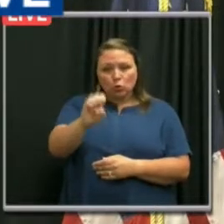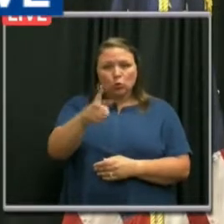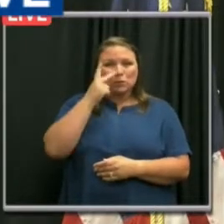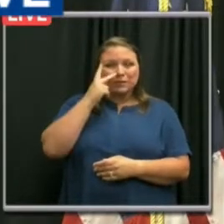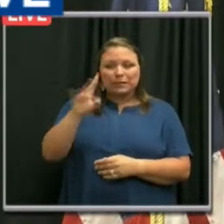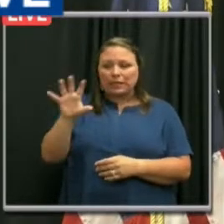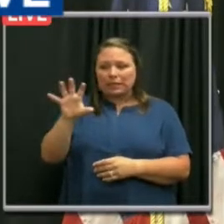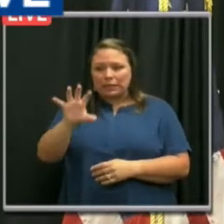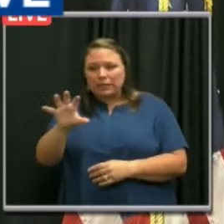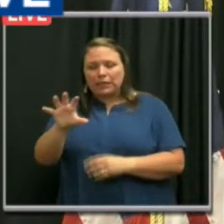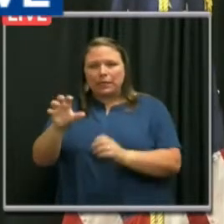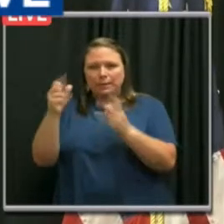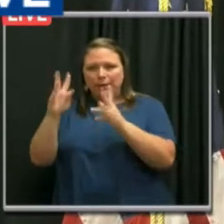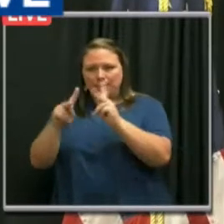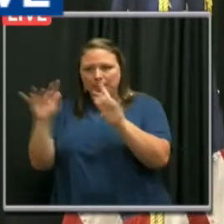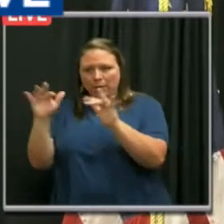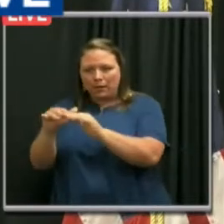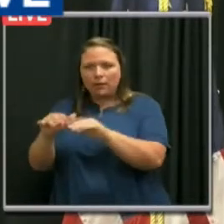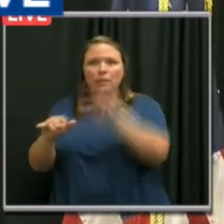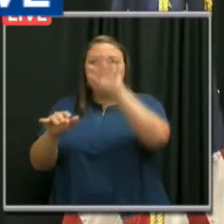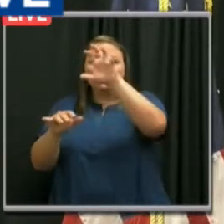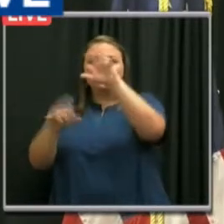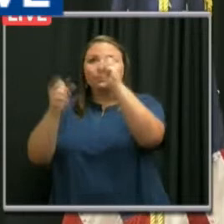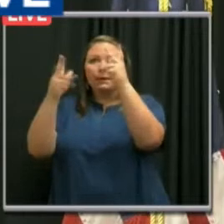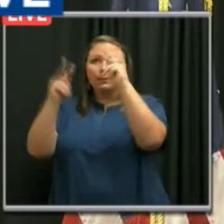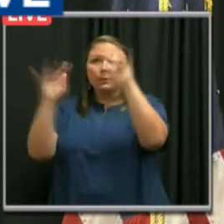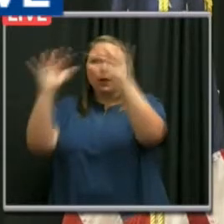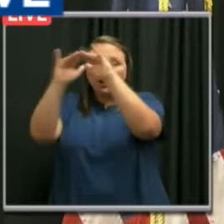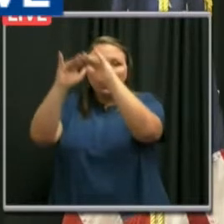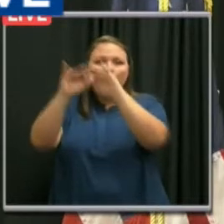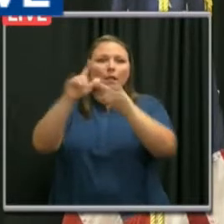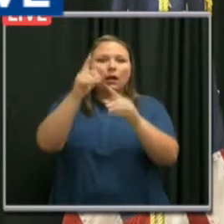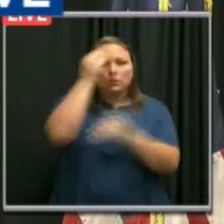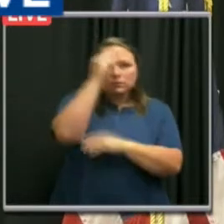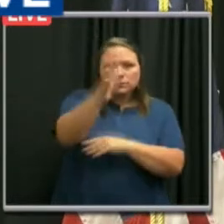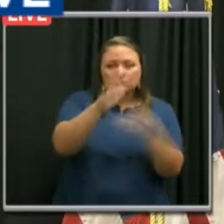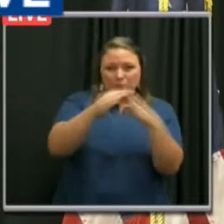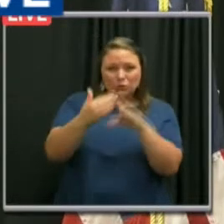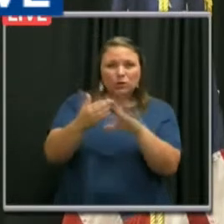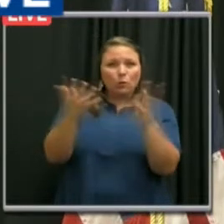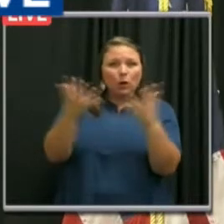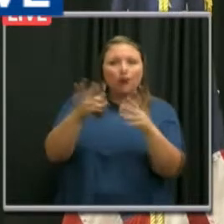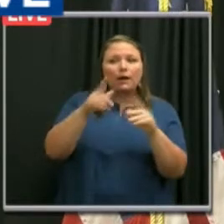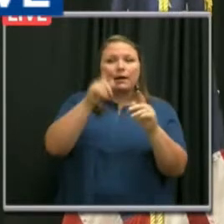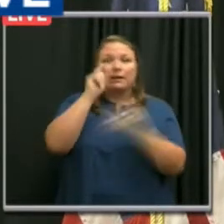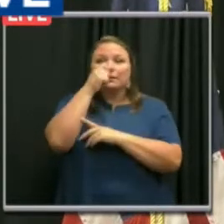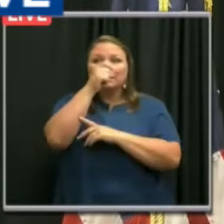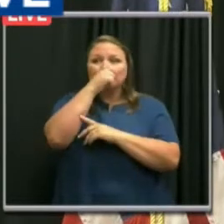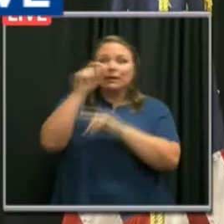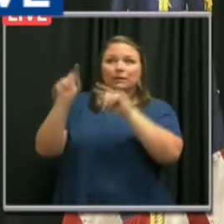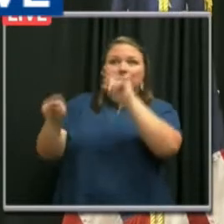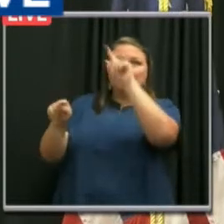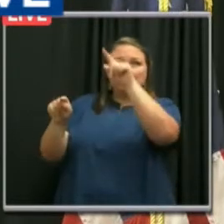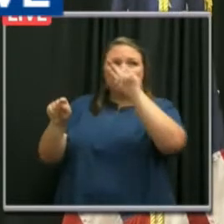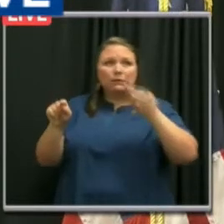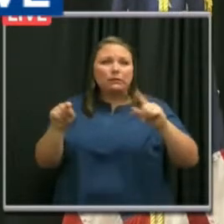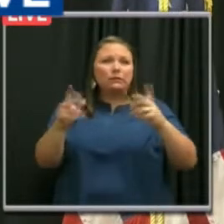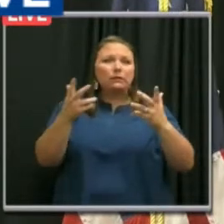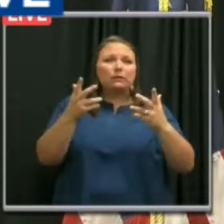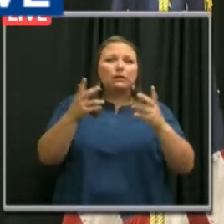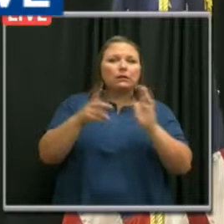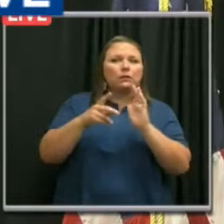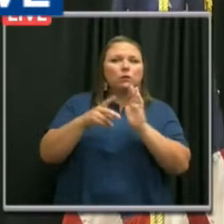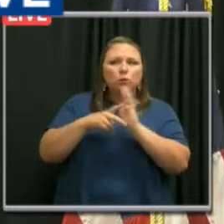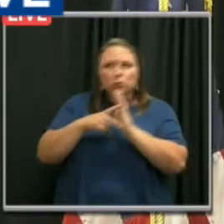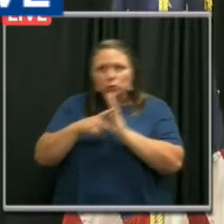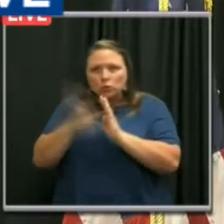hot spots, where there's lots and lots of cases, I just want to let the community know that testing in those areas are twice on average of what